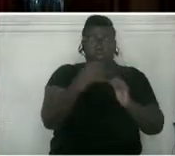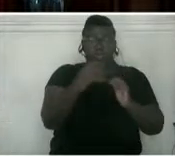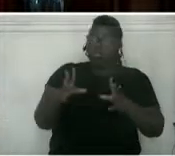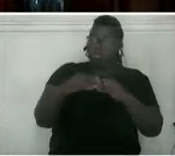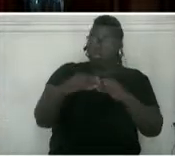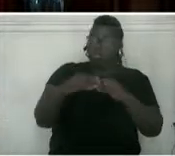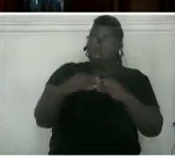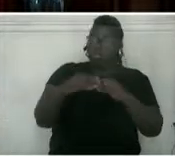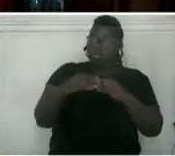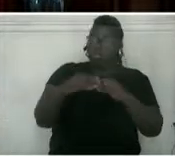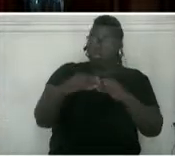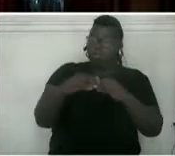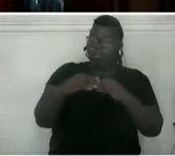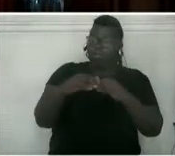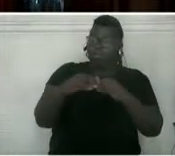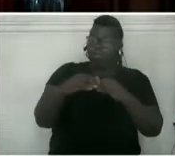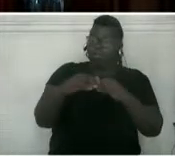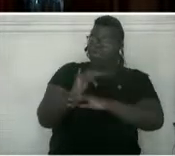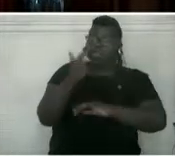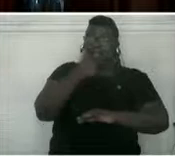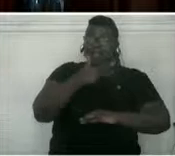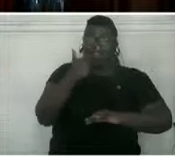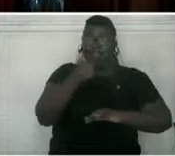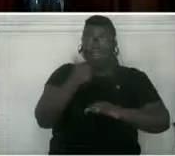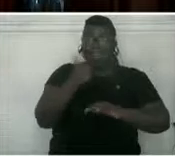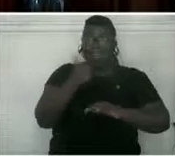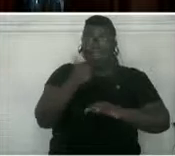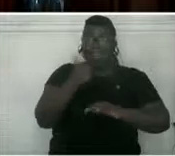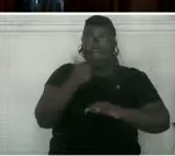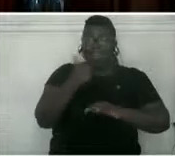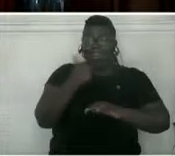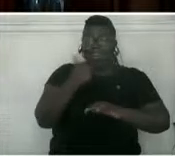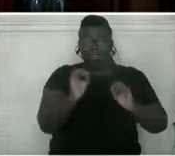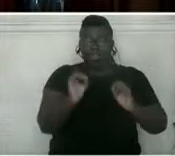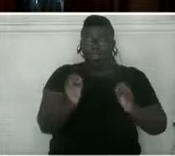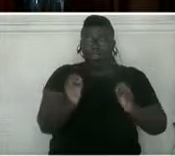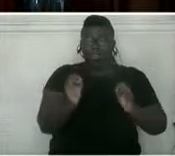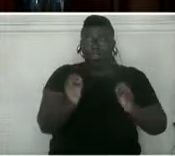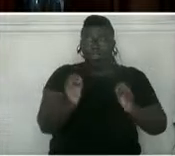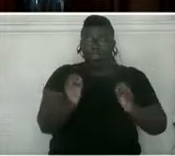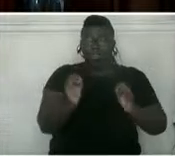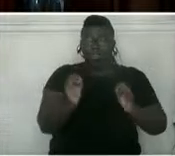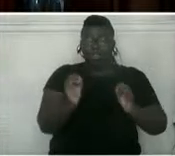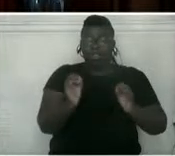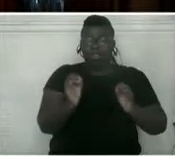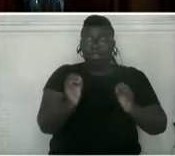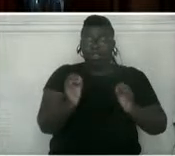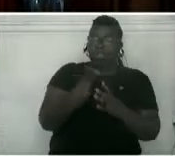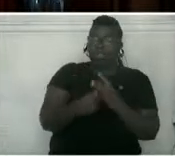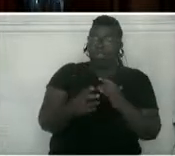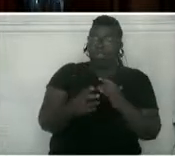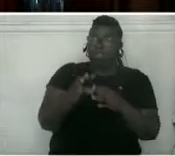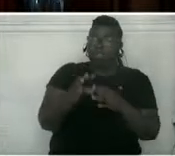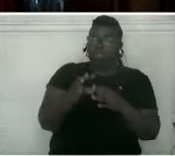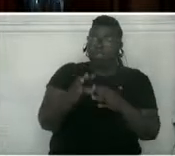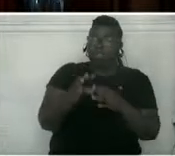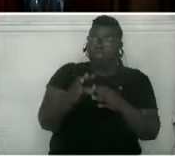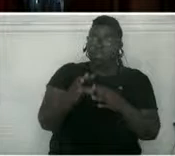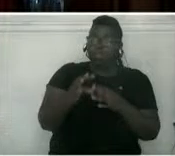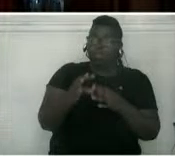are kindly advised that there is no lunch prepared except for snacks, which will be served at both members' tea and dining